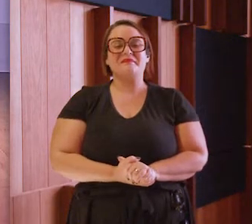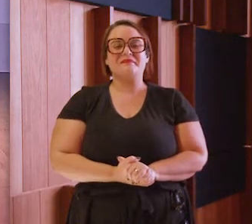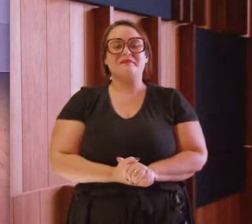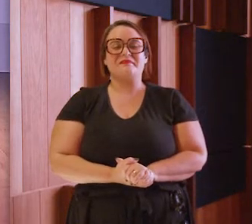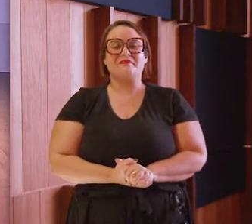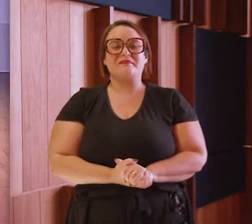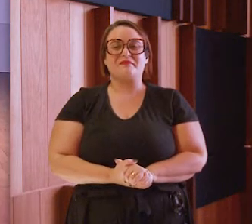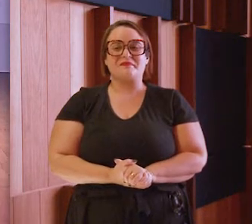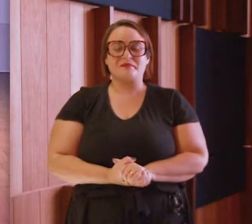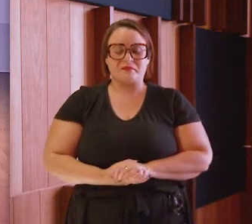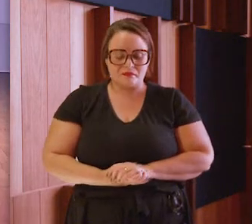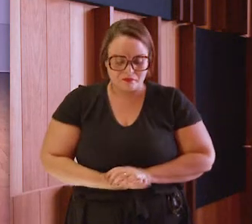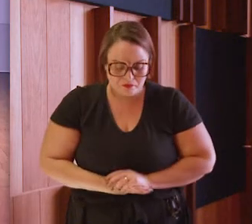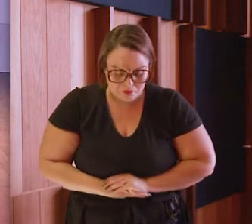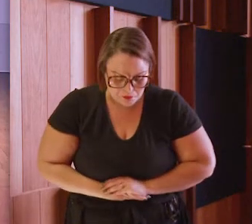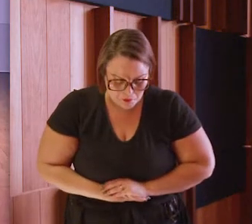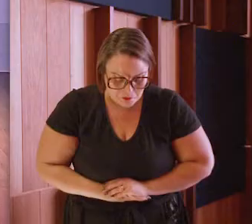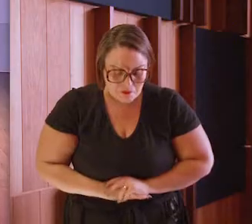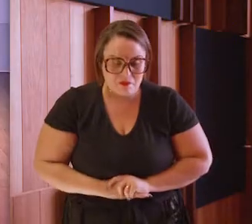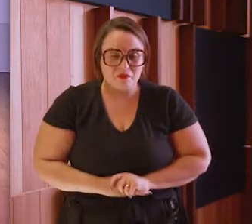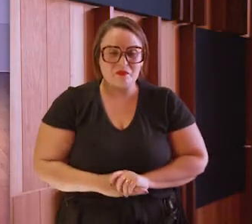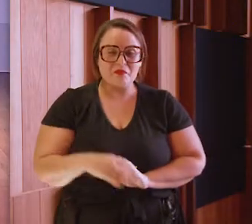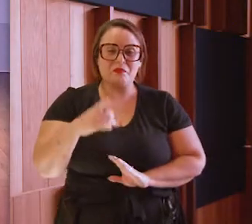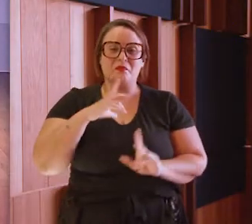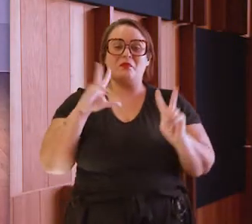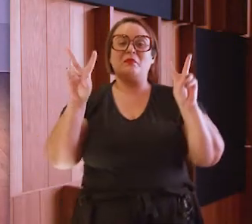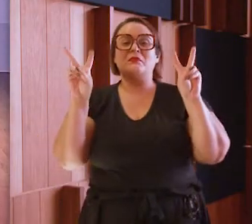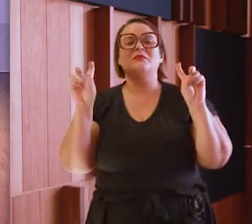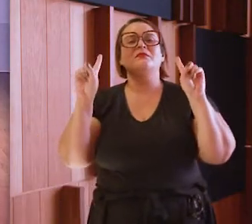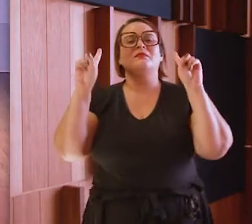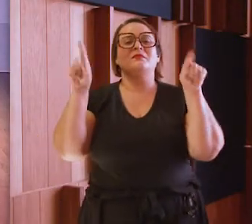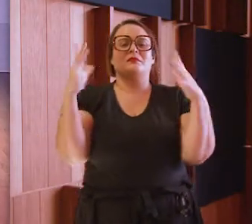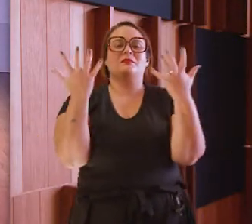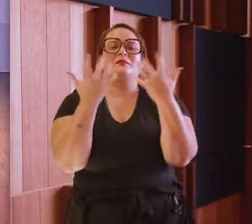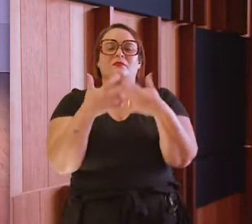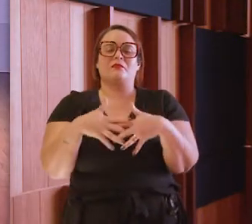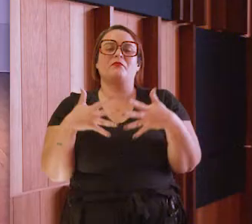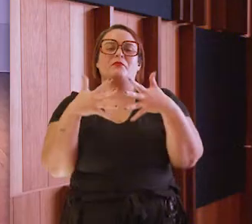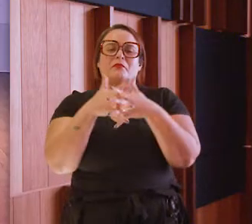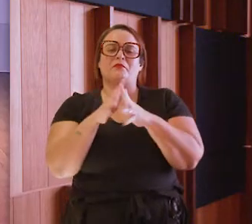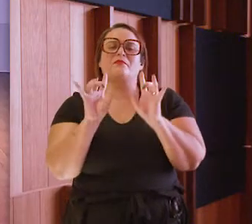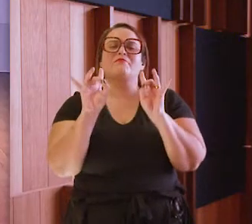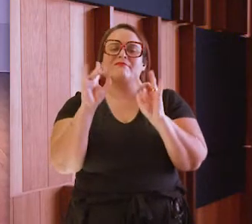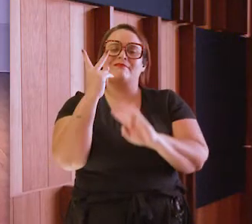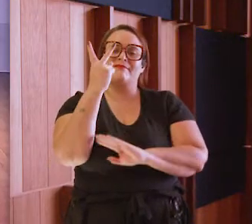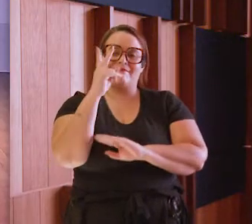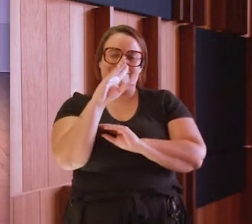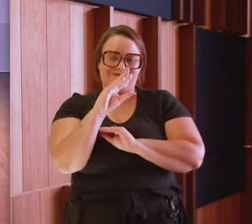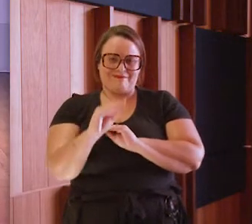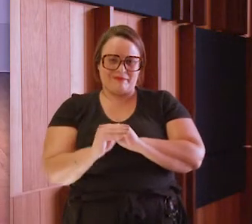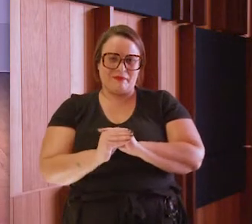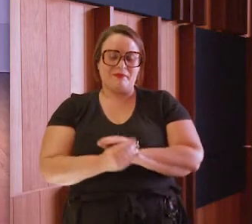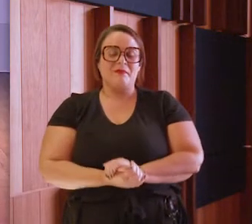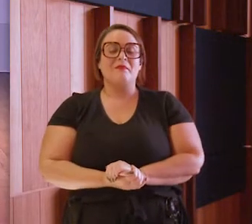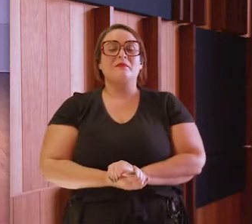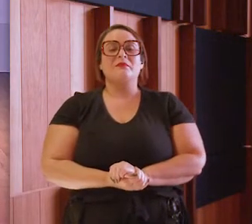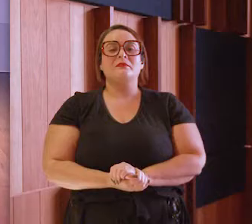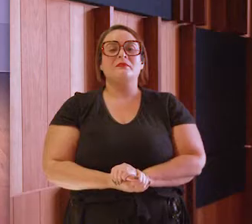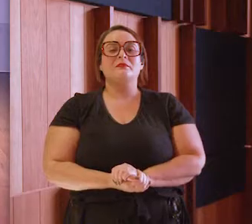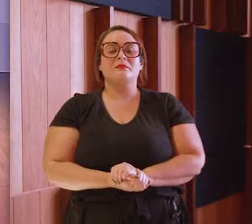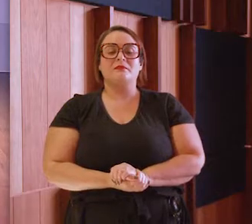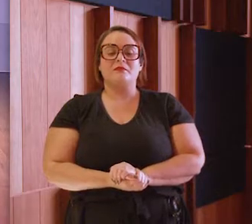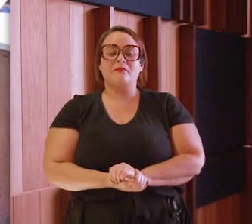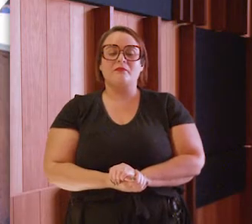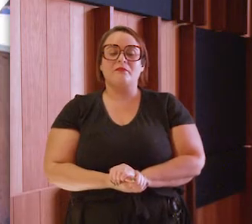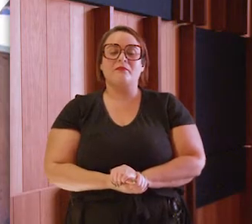issue. But just a couple of observations on the transfer pricing, right? So the arm's length principle